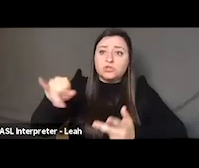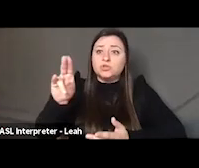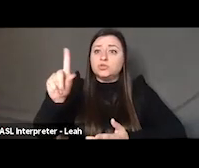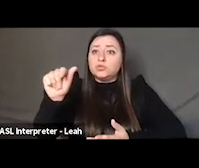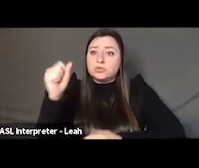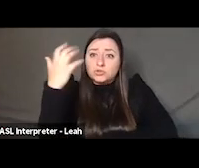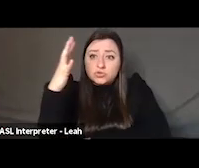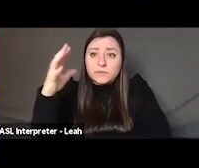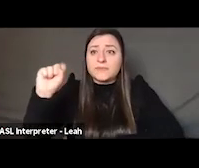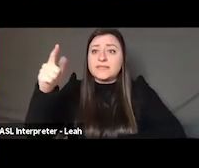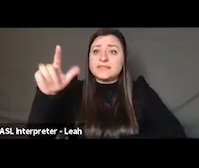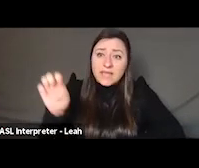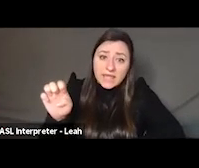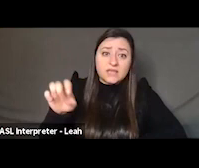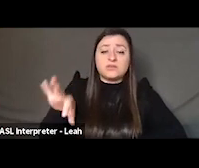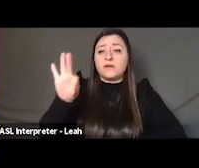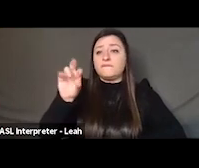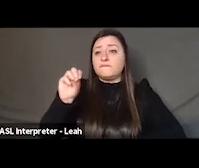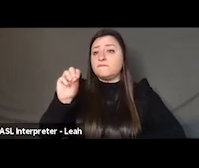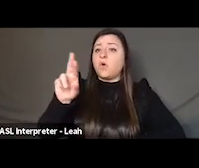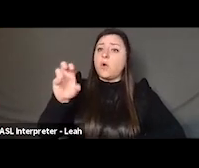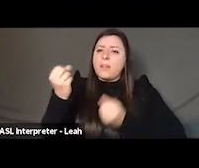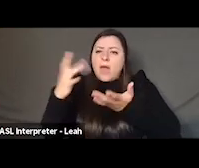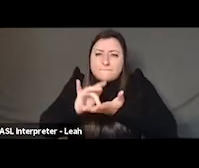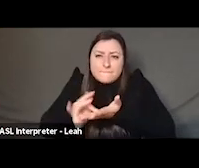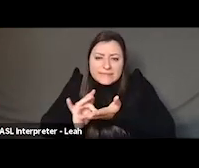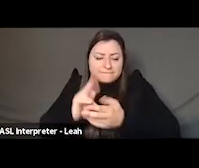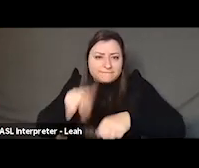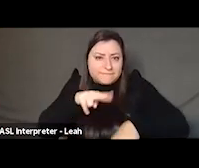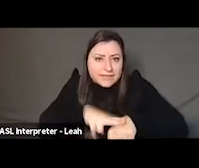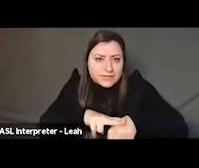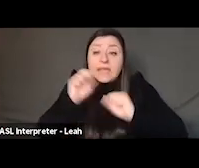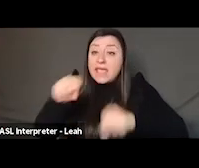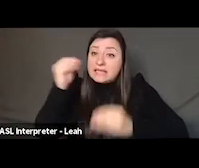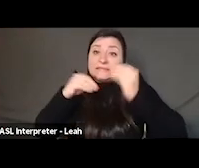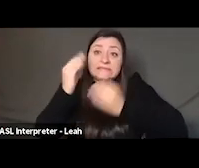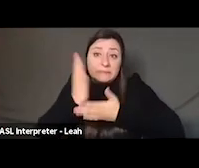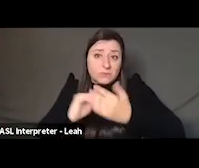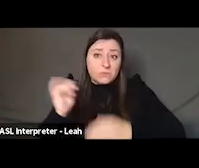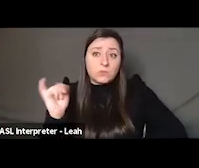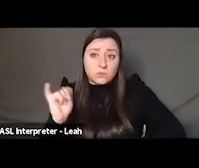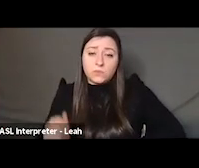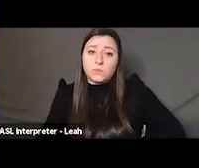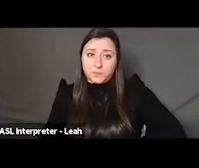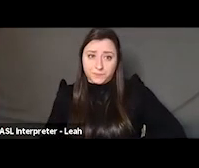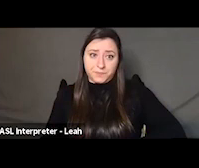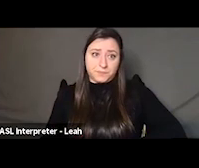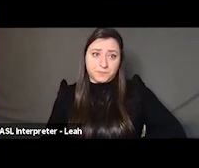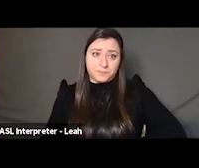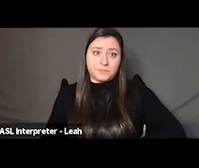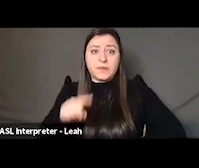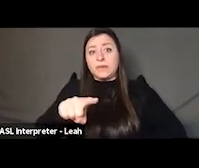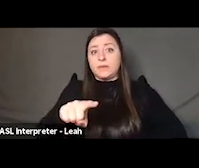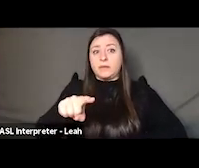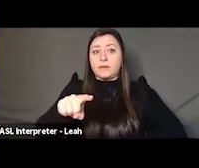So lots of medicinal species and edible species as well. This is a picture of our site. This is the